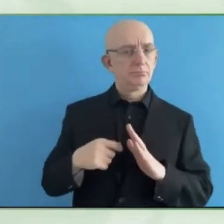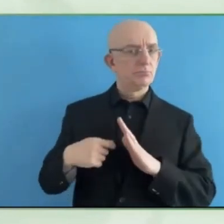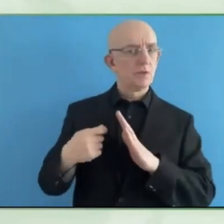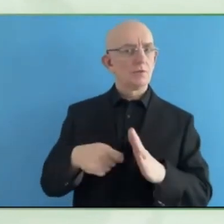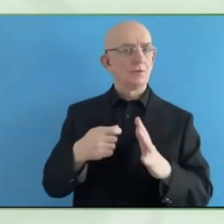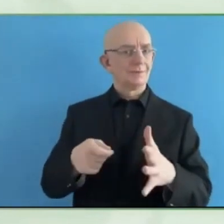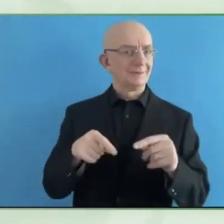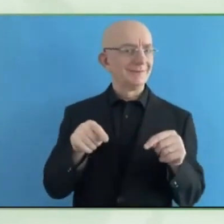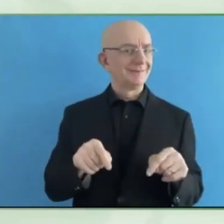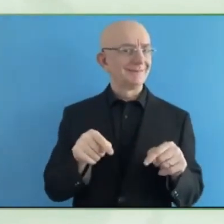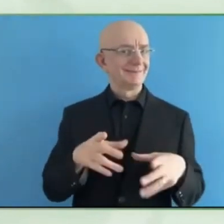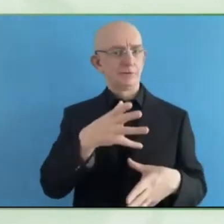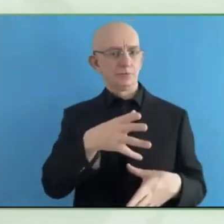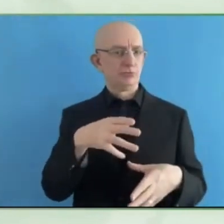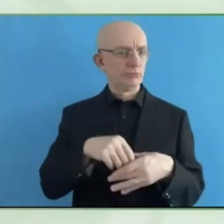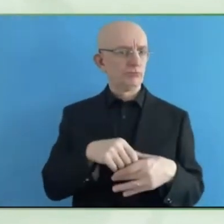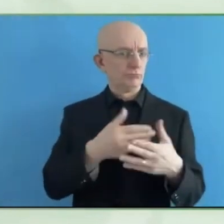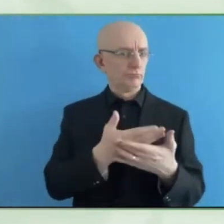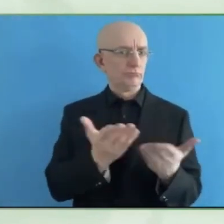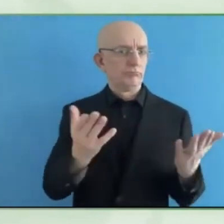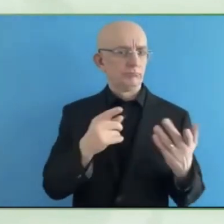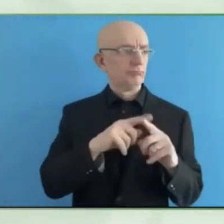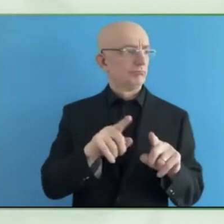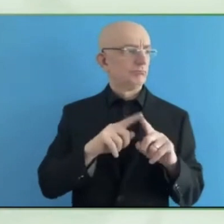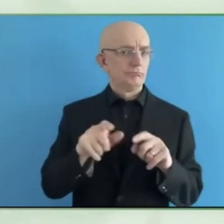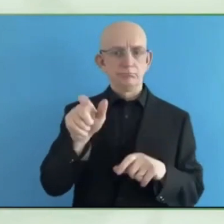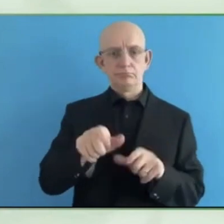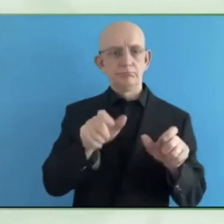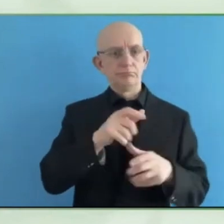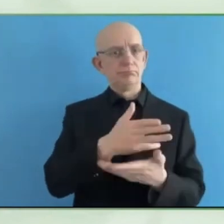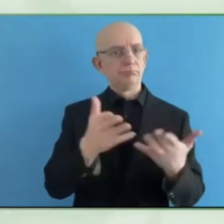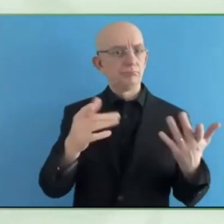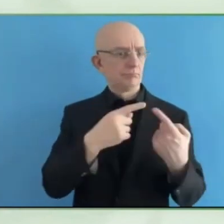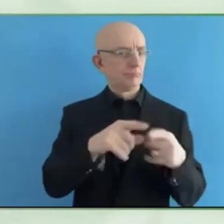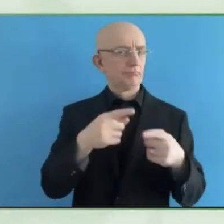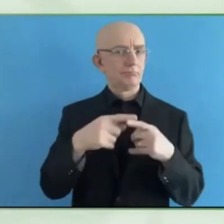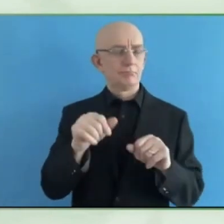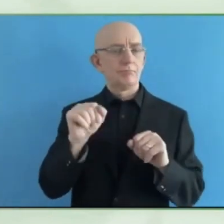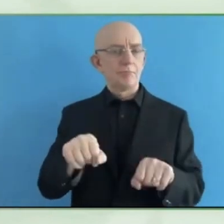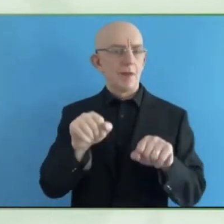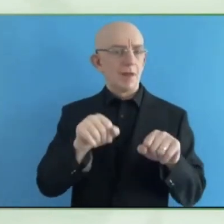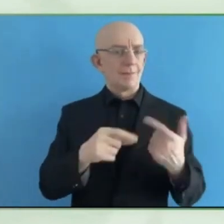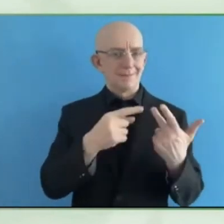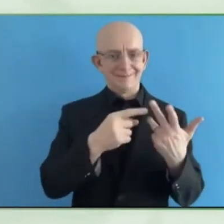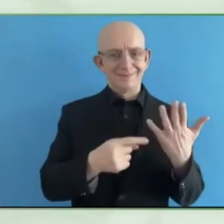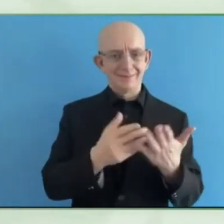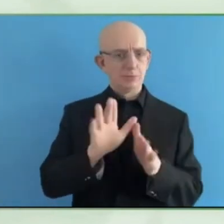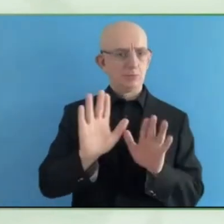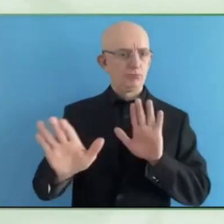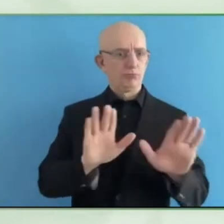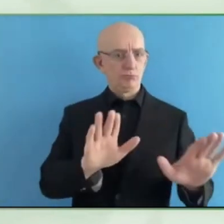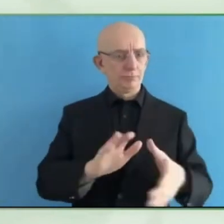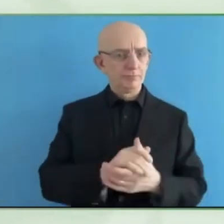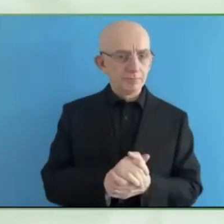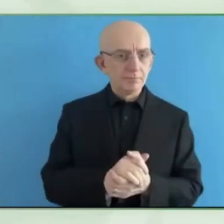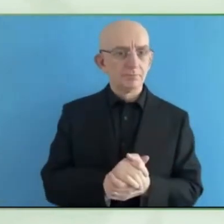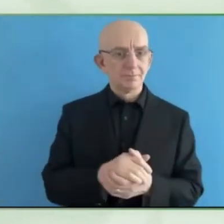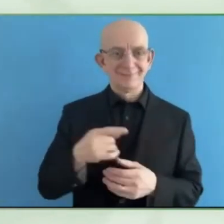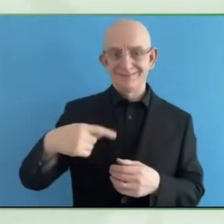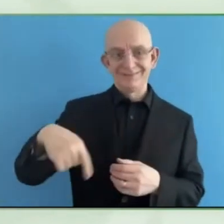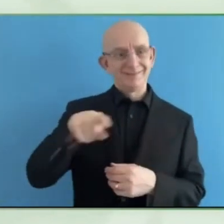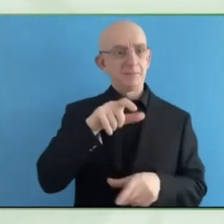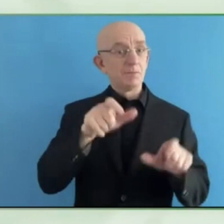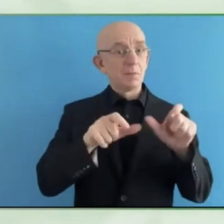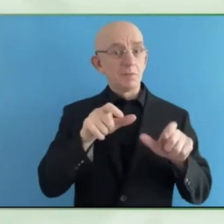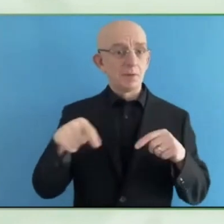were integrated in the regular labor market. And this